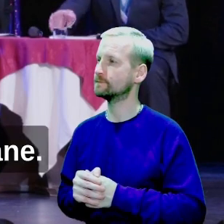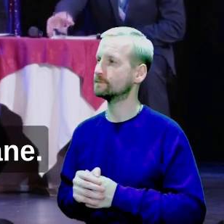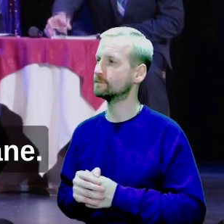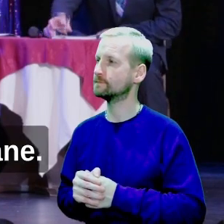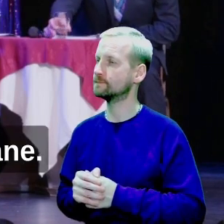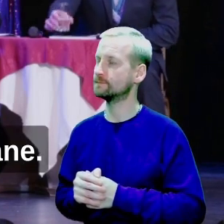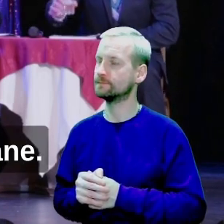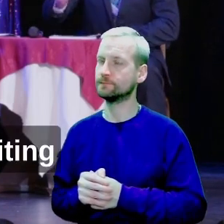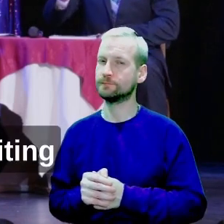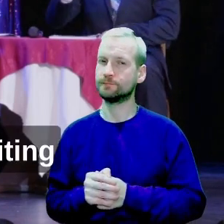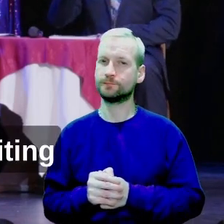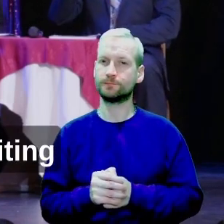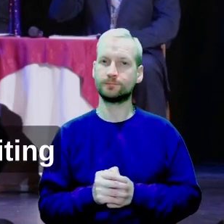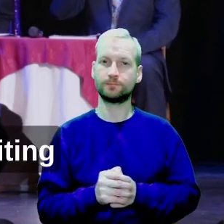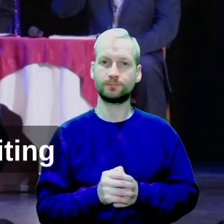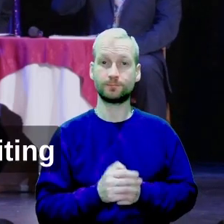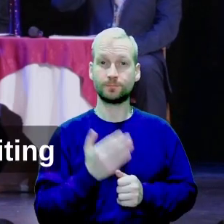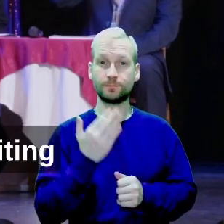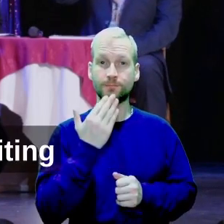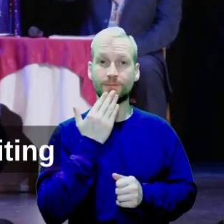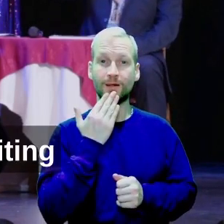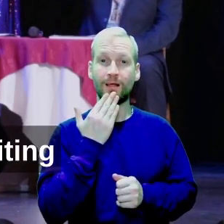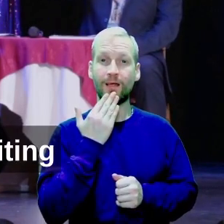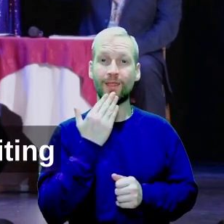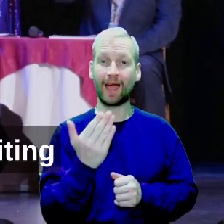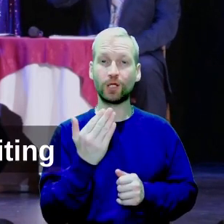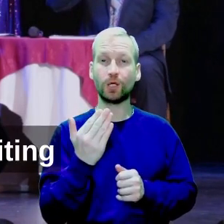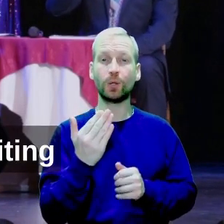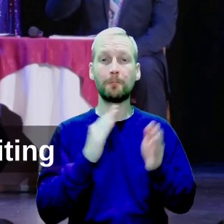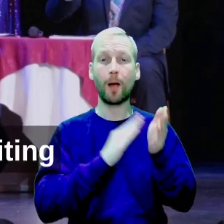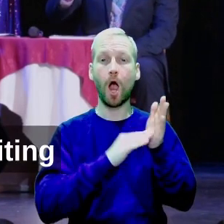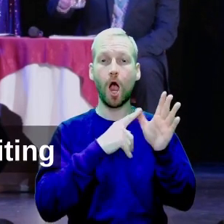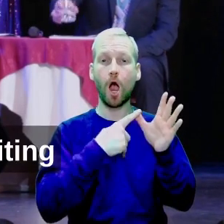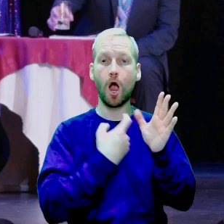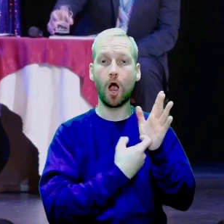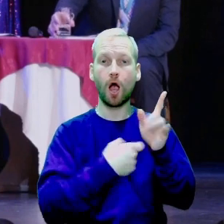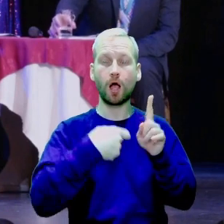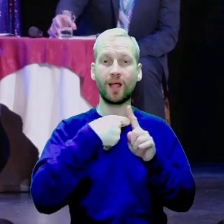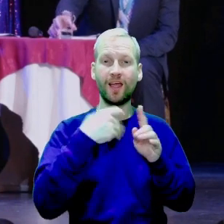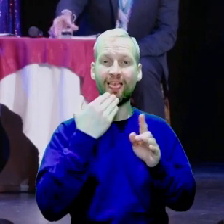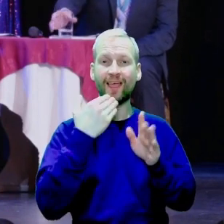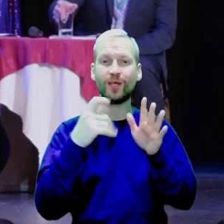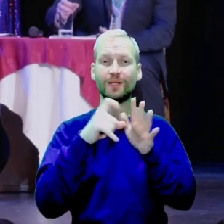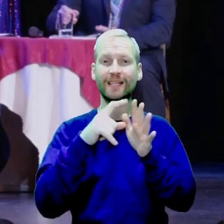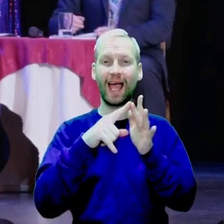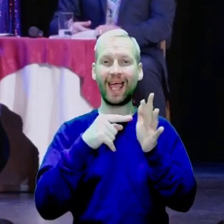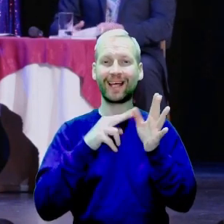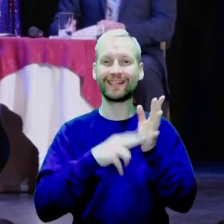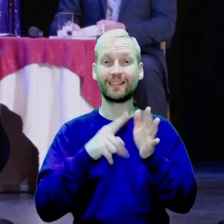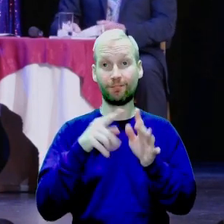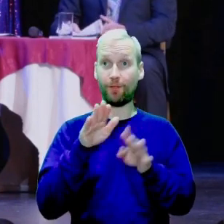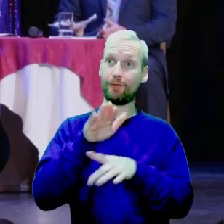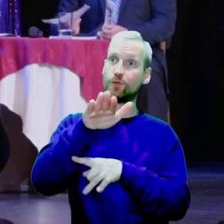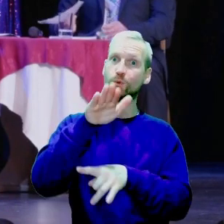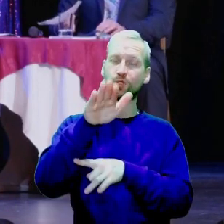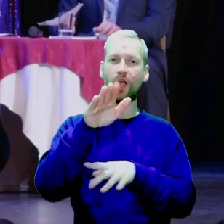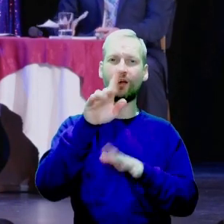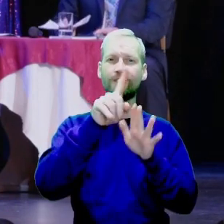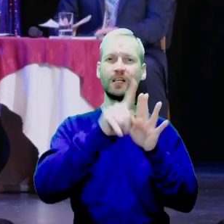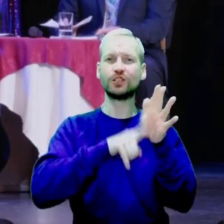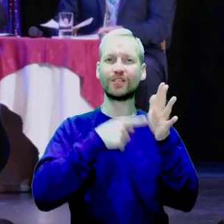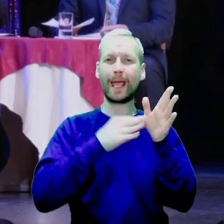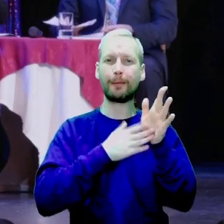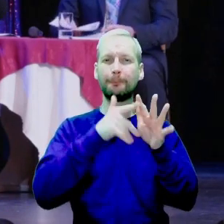Thank you, Mark. Thank you, Dan. That was very encouraging and hopefully very exciting for the future of the James Paget Hospital. I